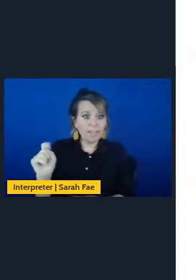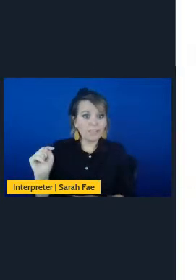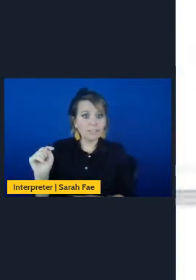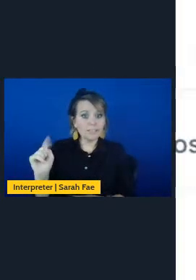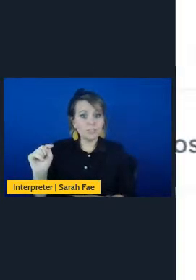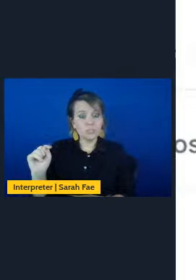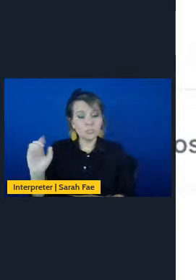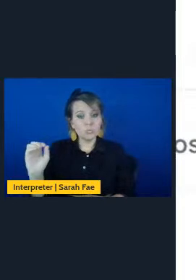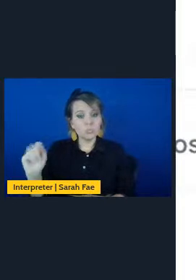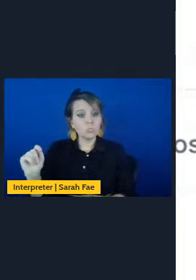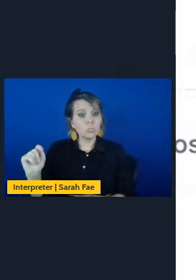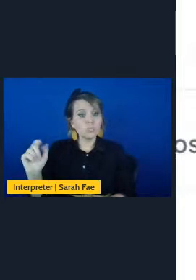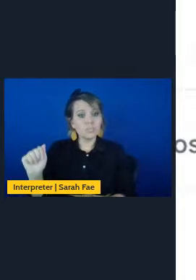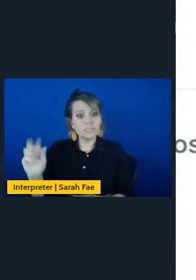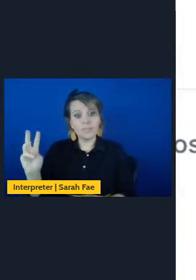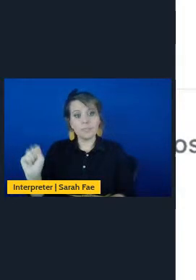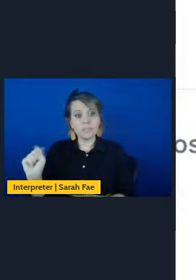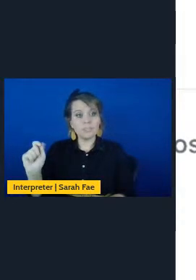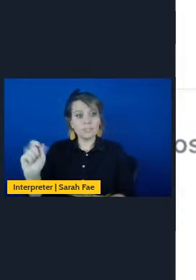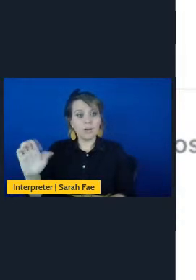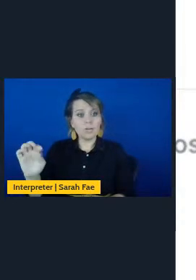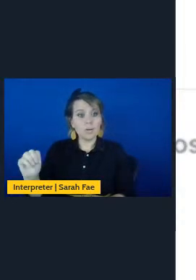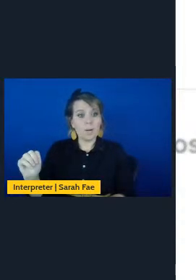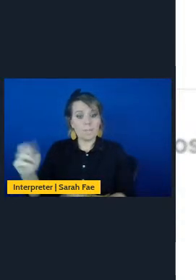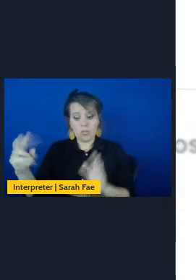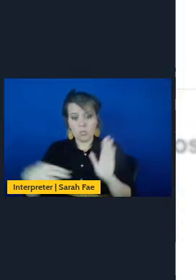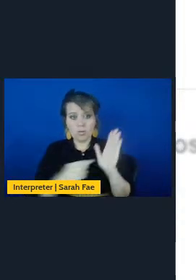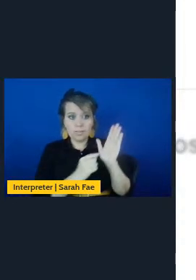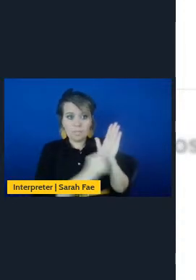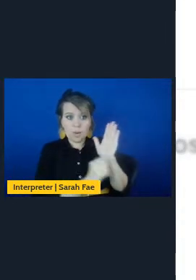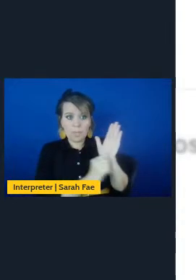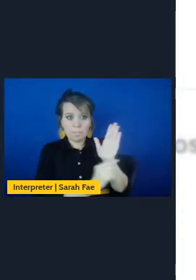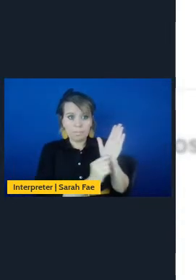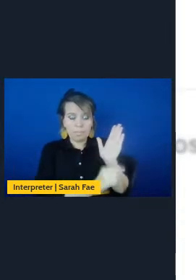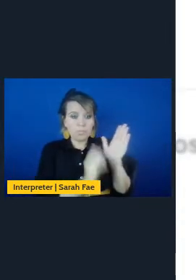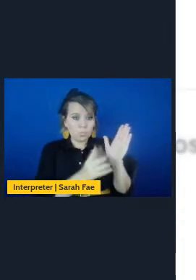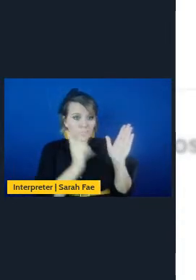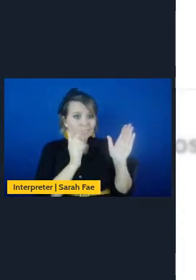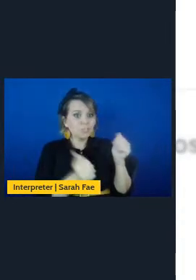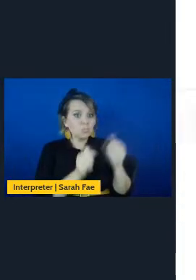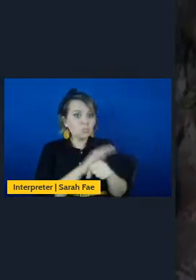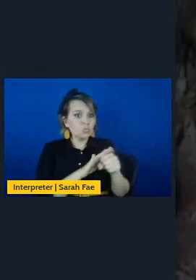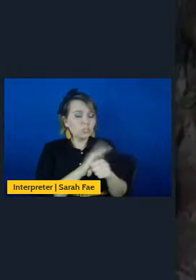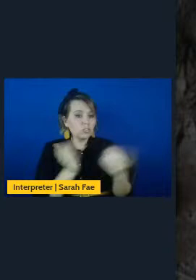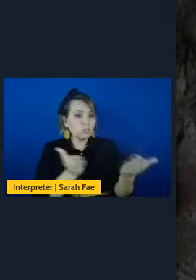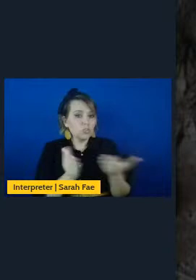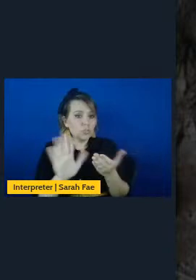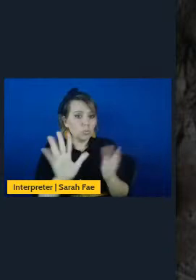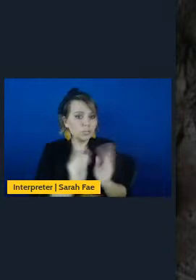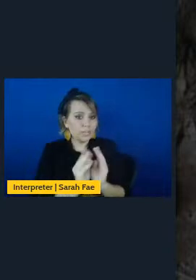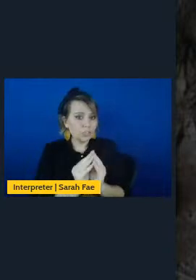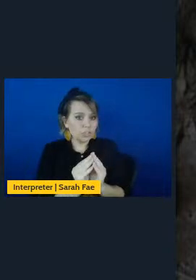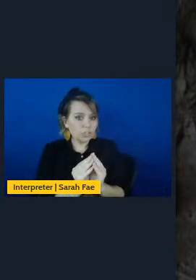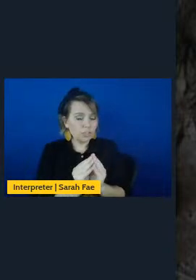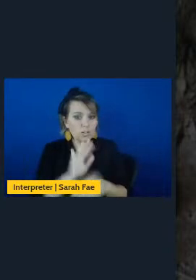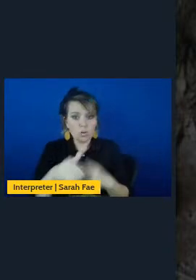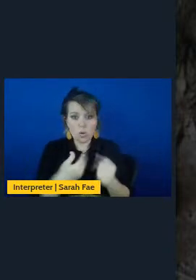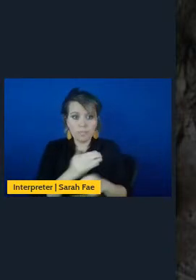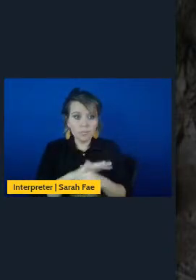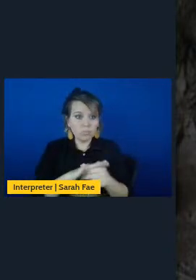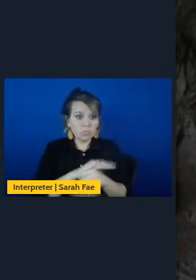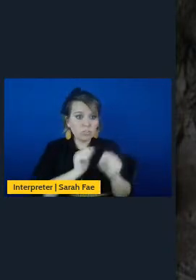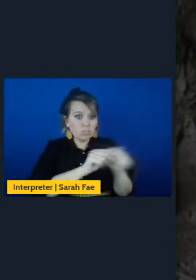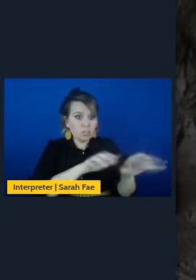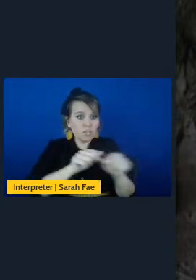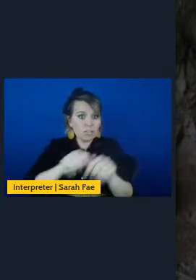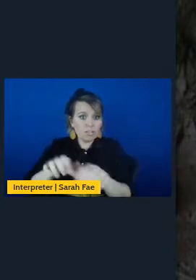AWS.com and you check the footer of the page, you're going to see which region is serving your session. All of those regional deployments are